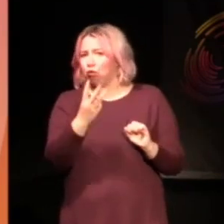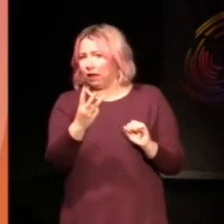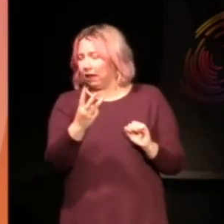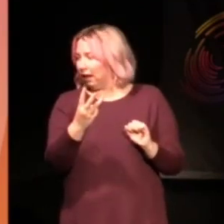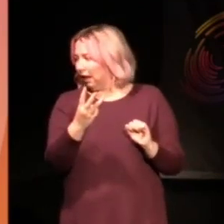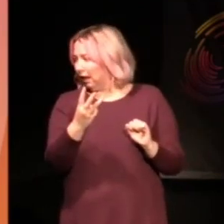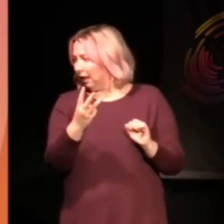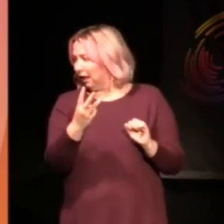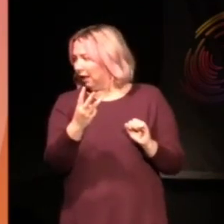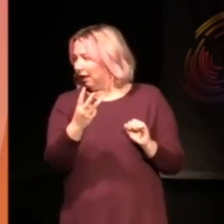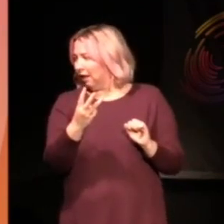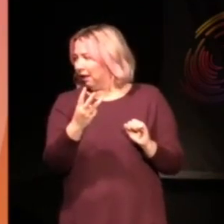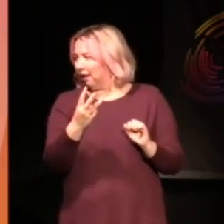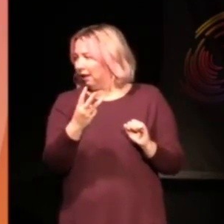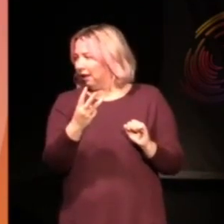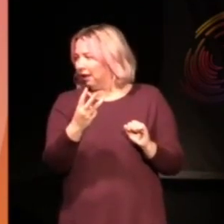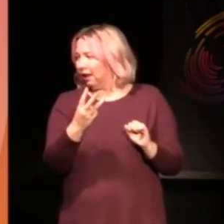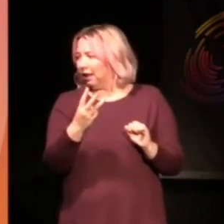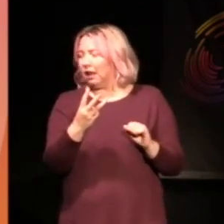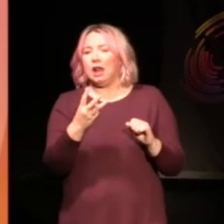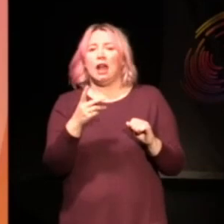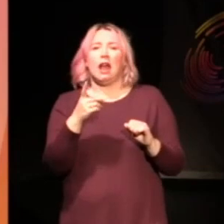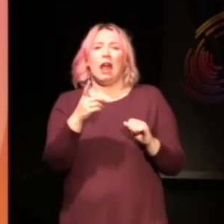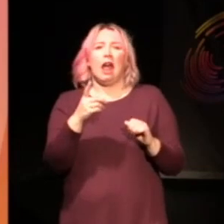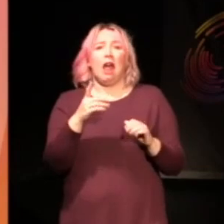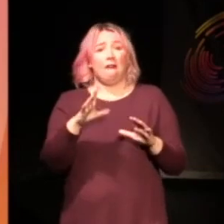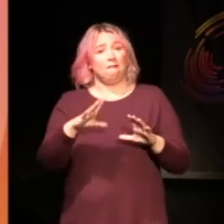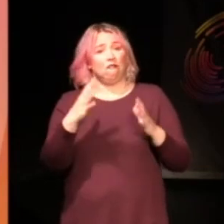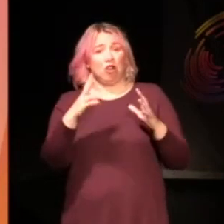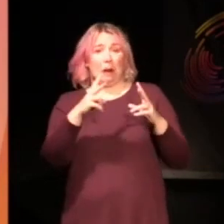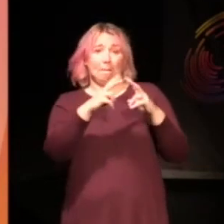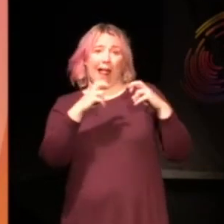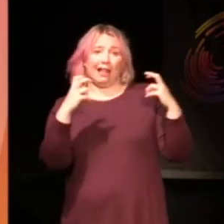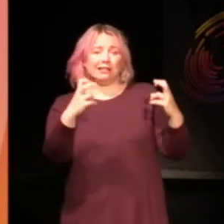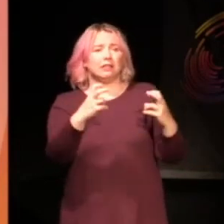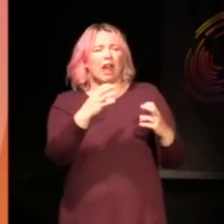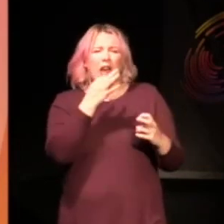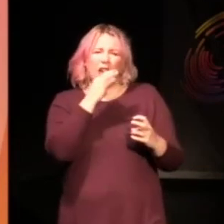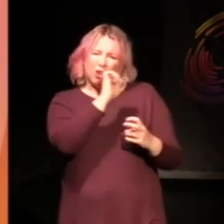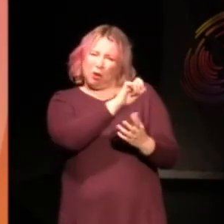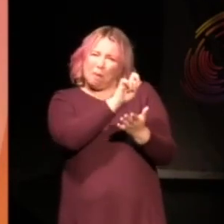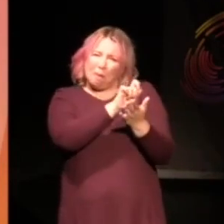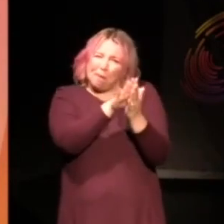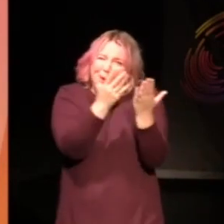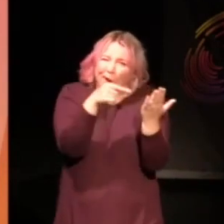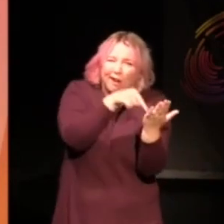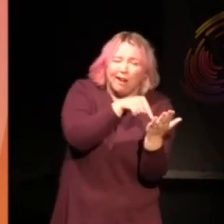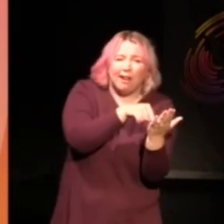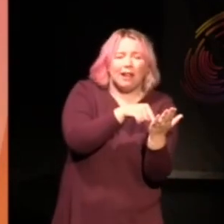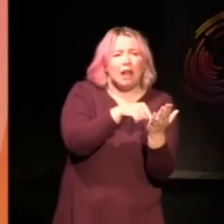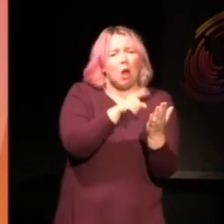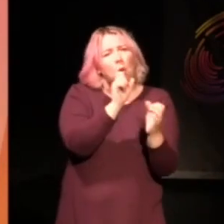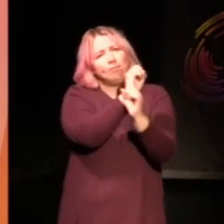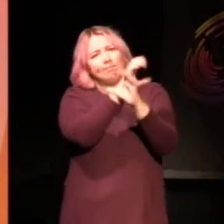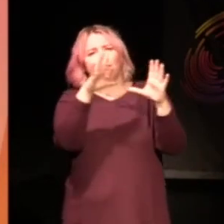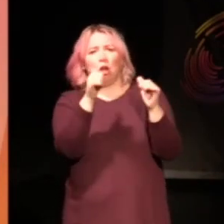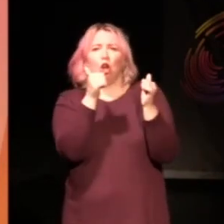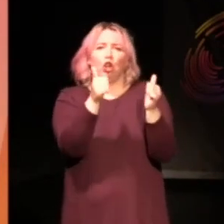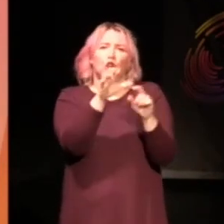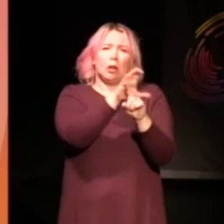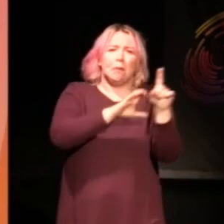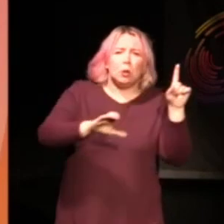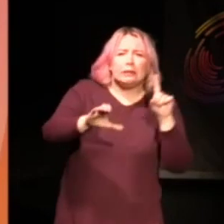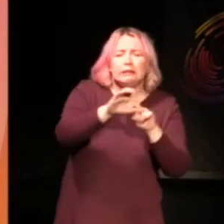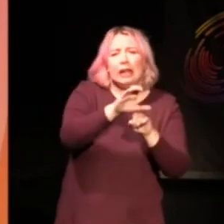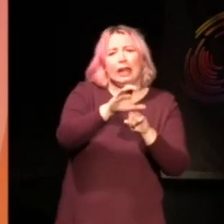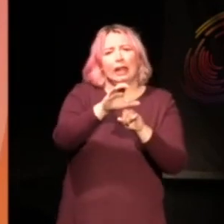your idea, damaged and complex as it is, of a good society or a good community. Thank you.